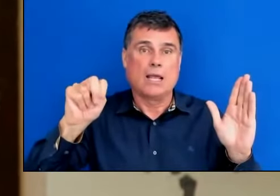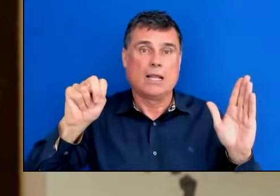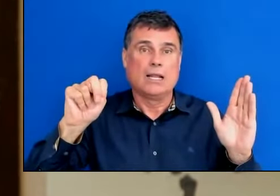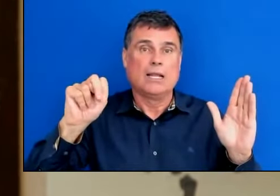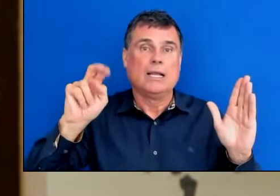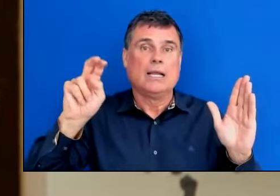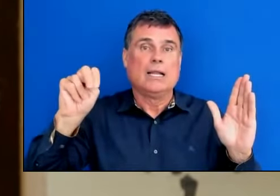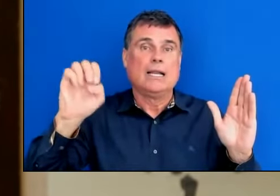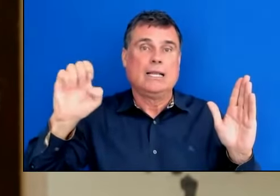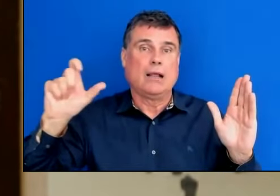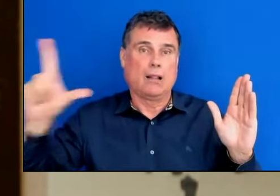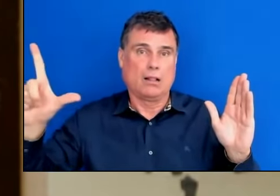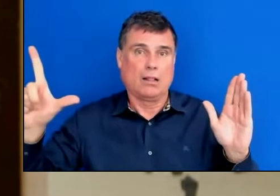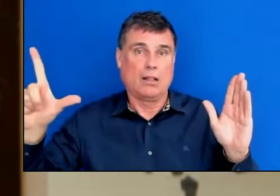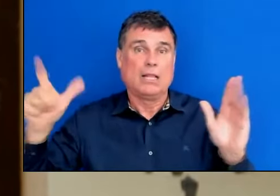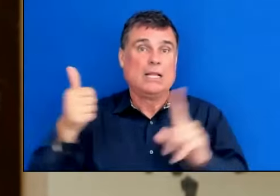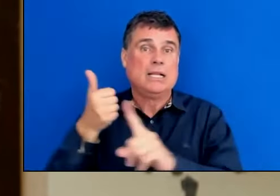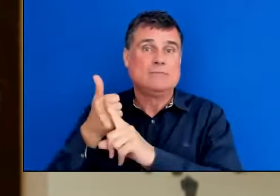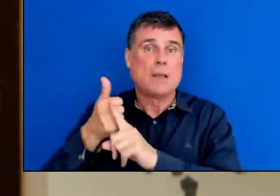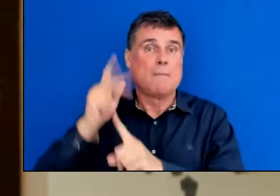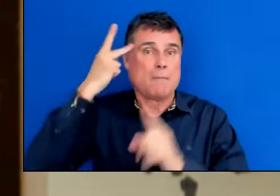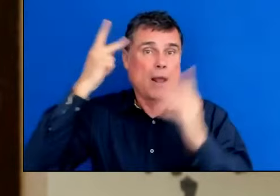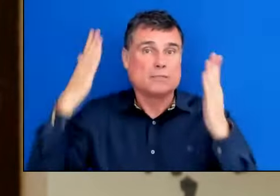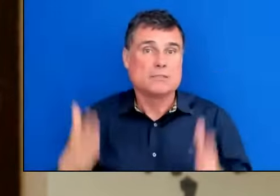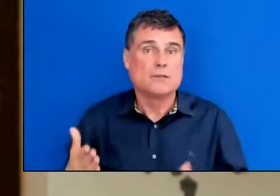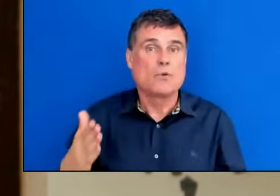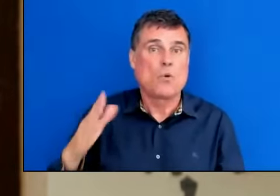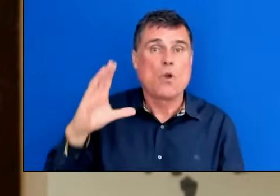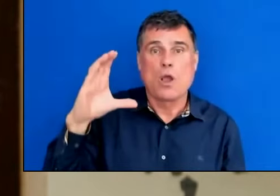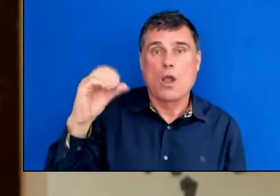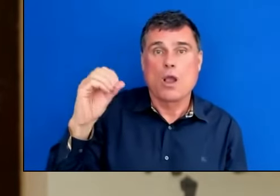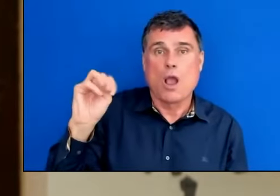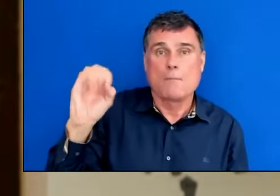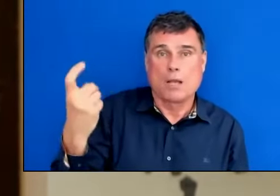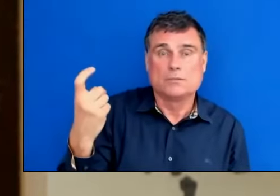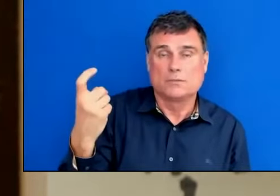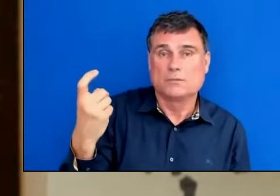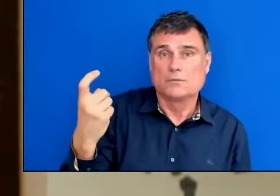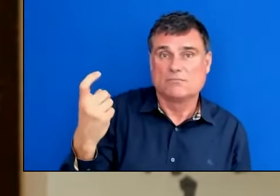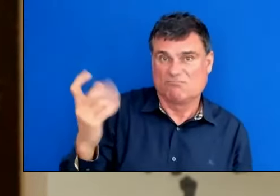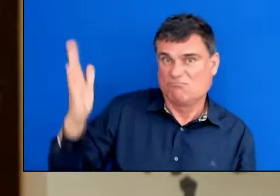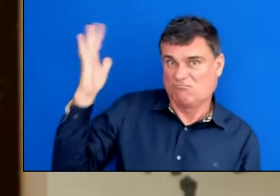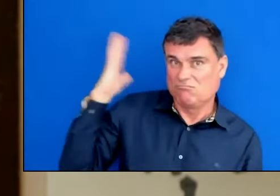MP for Comox, Alberni, in the House of Commons.